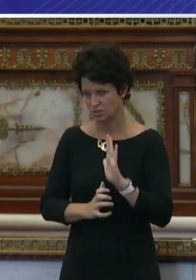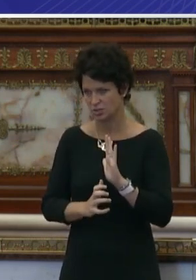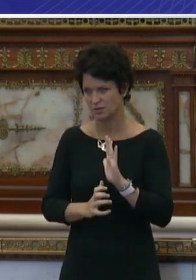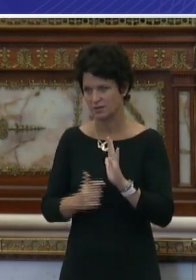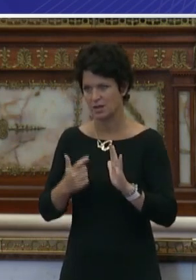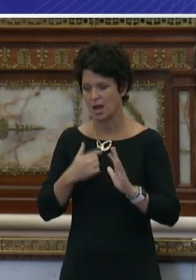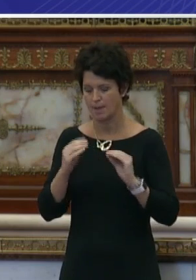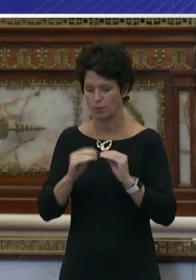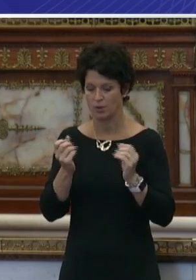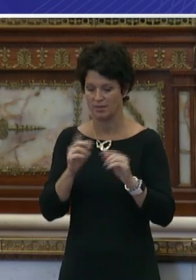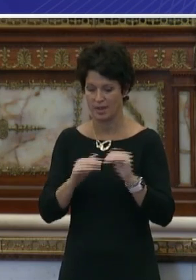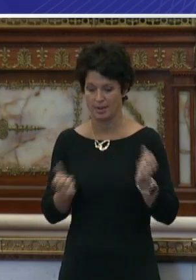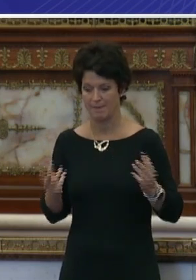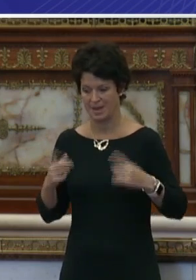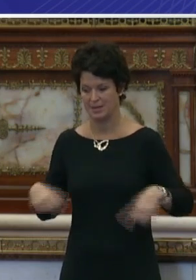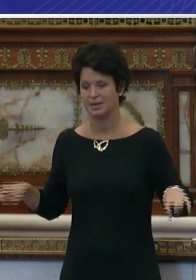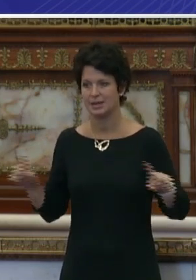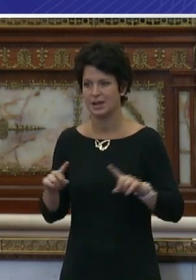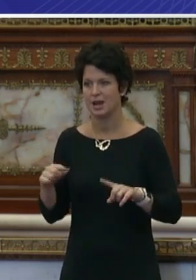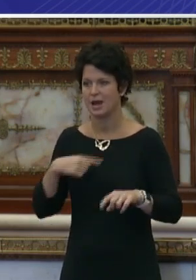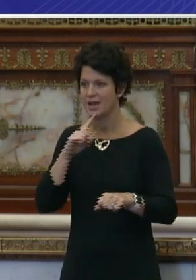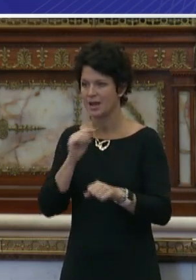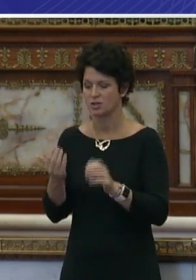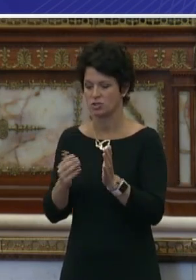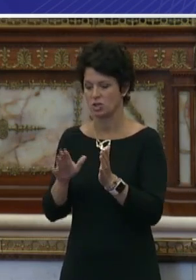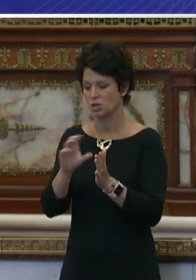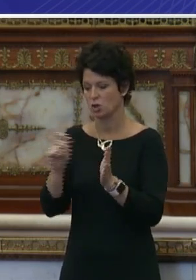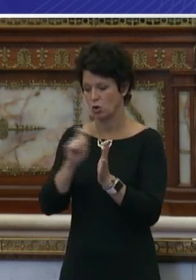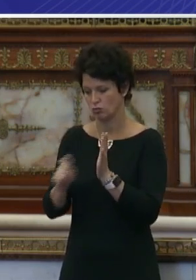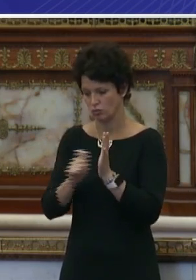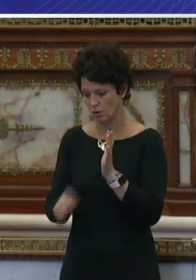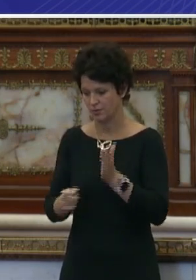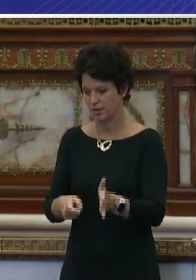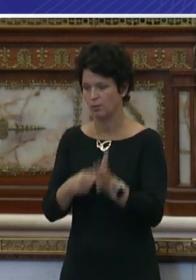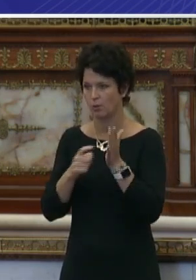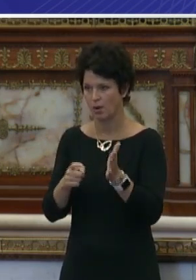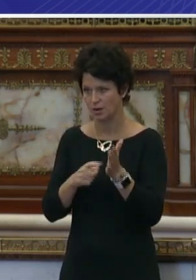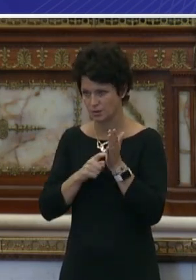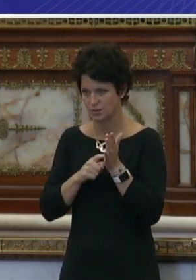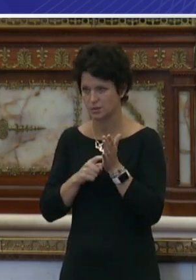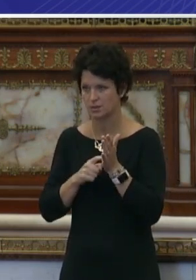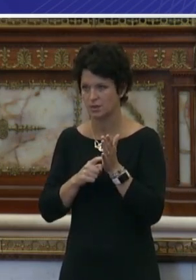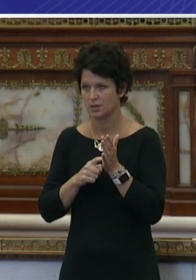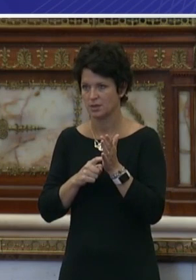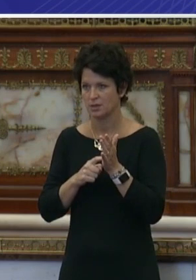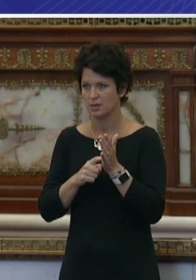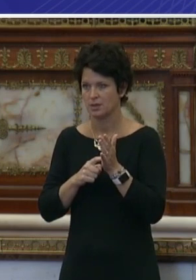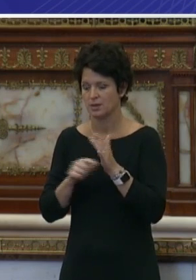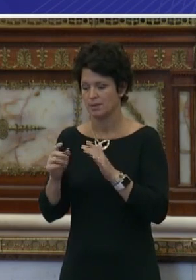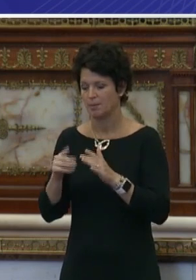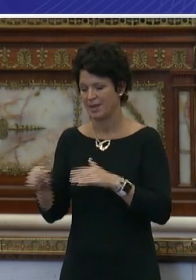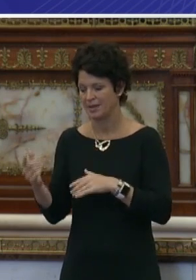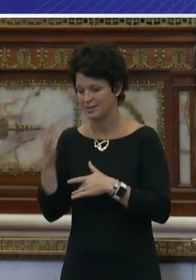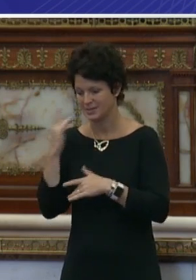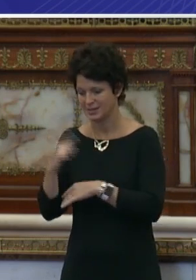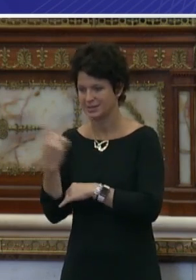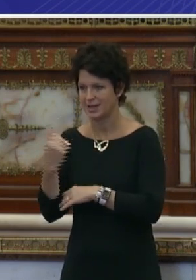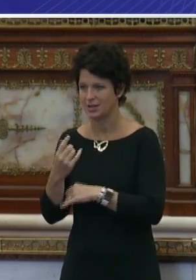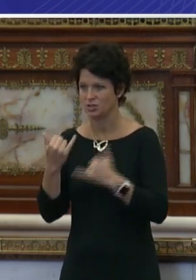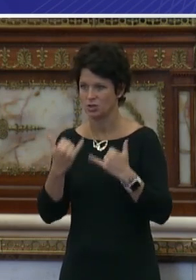more than a lot, I actually co-wrote the legislation that requires paid sick days that is